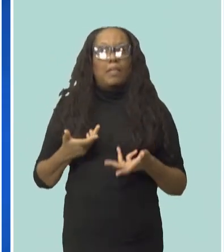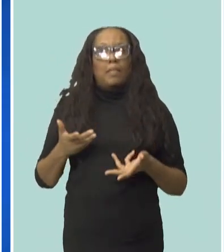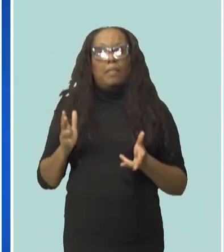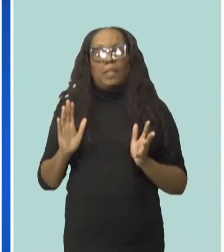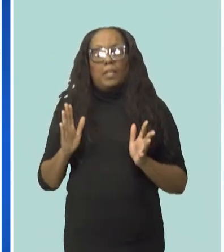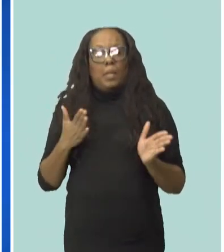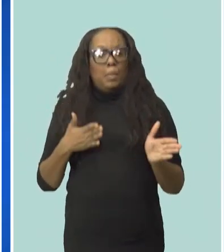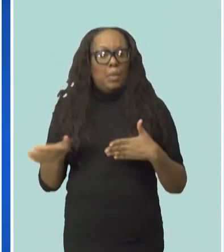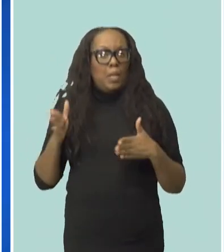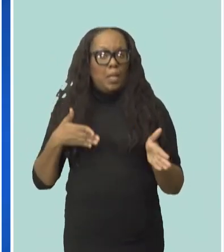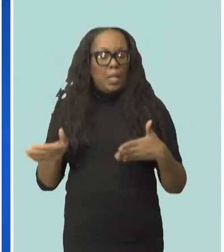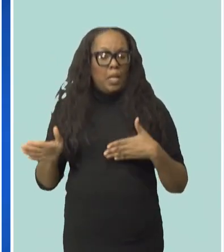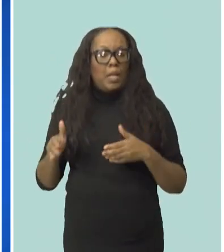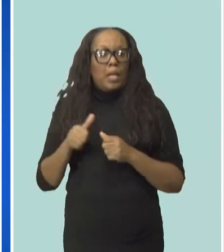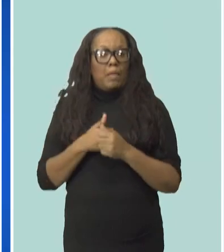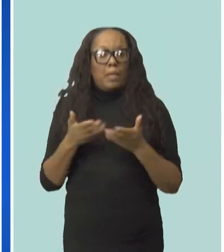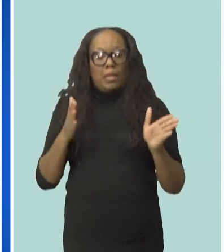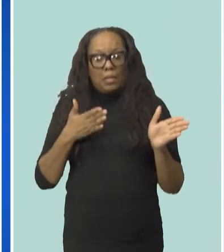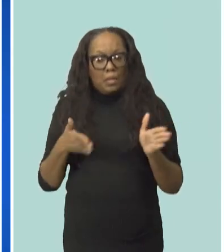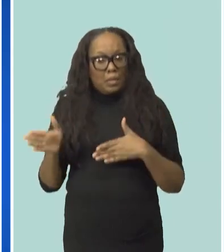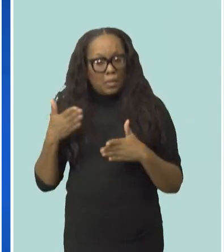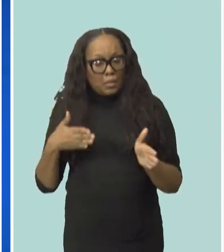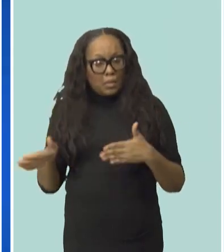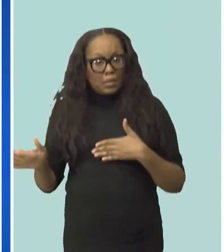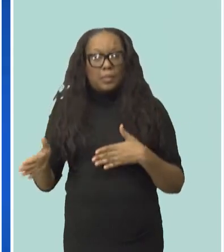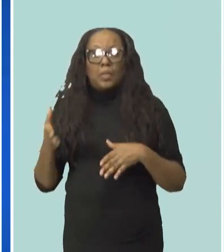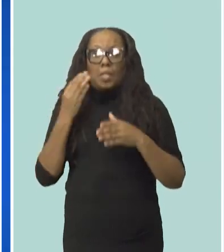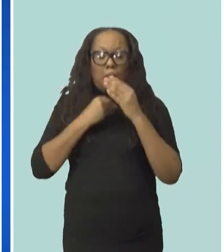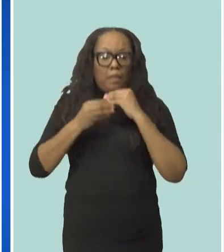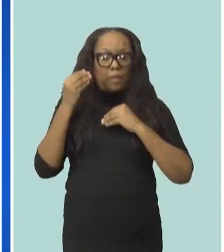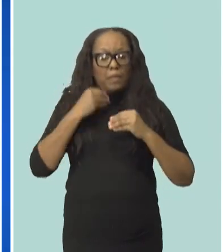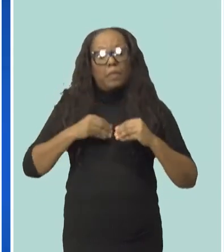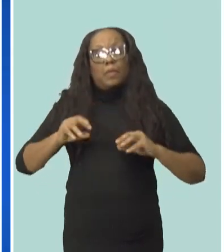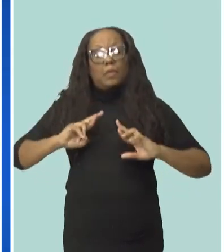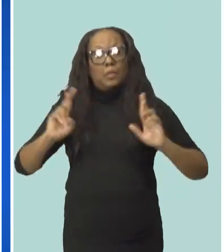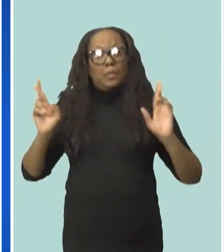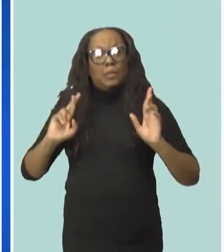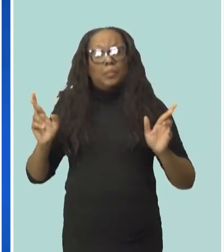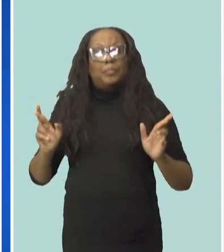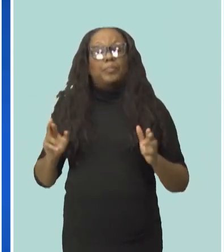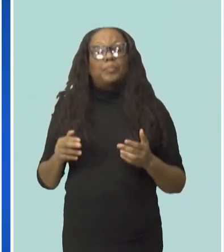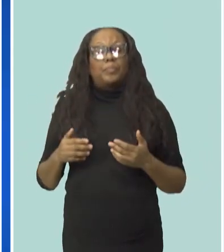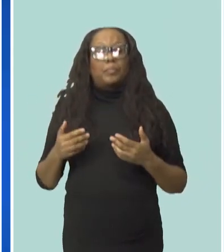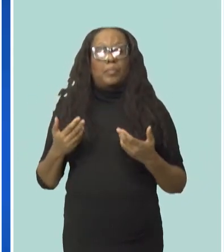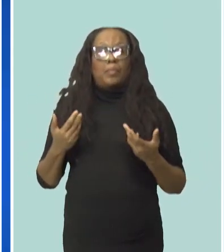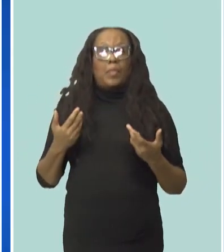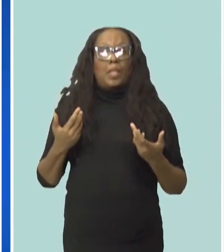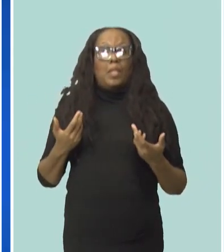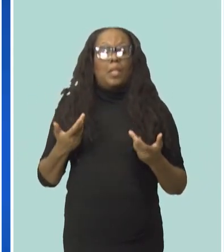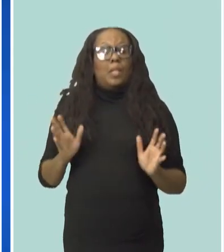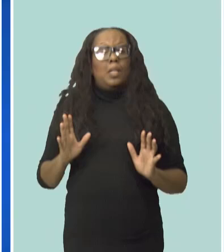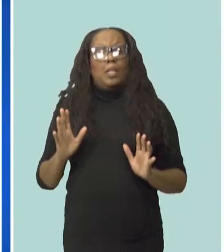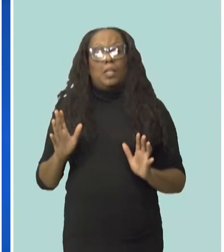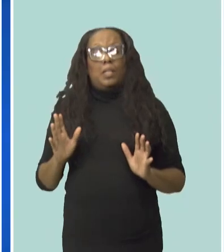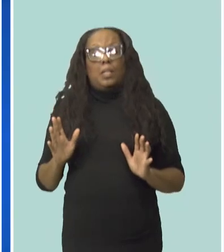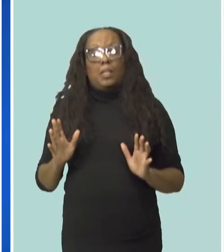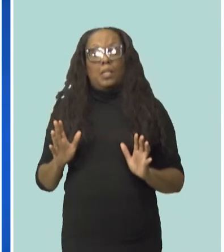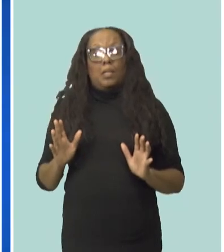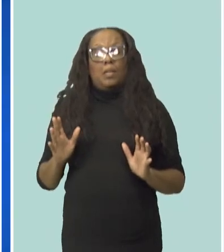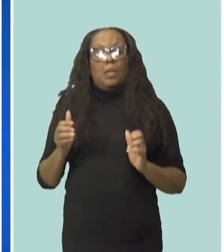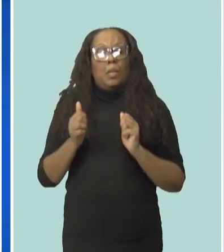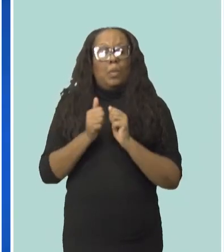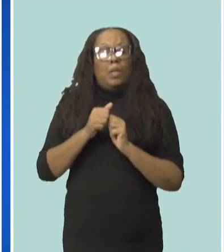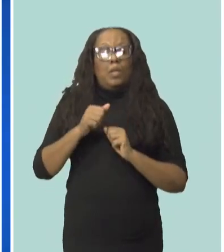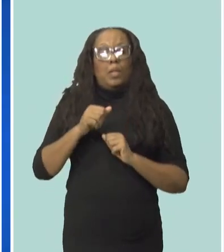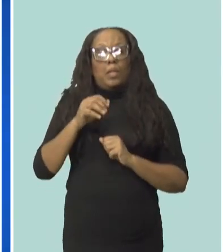got all my stuff done prep, the food stuff. I just finished packing the bar with the drinks, the art